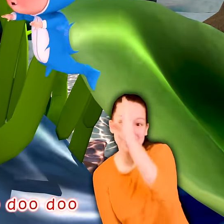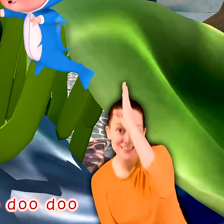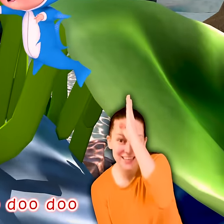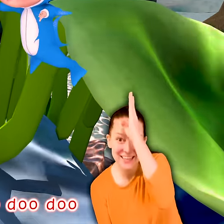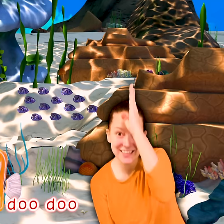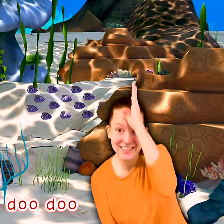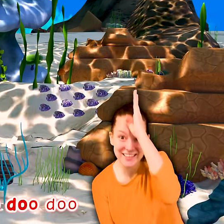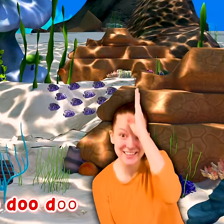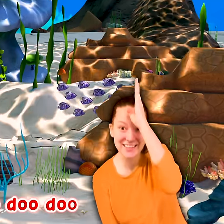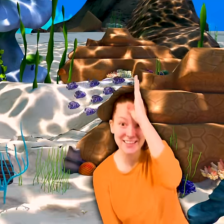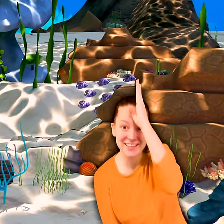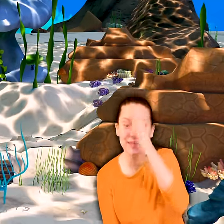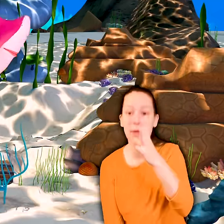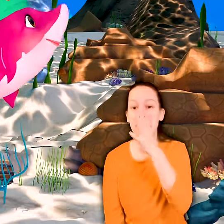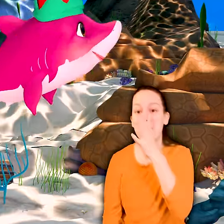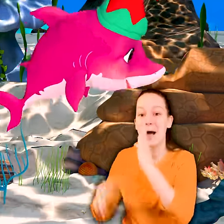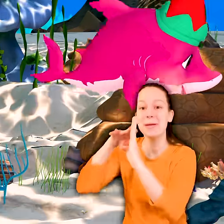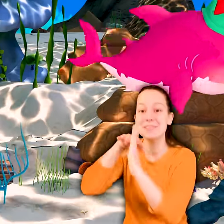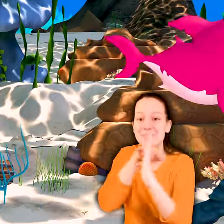mommy